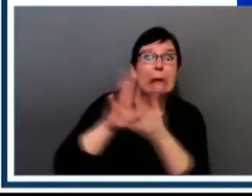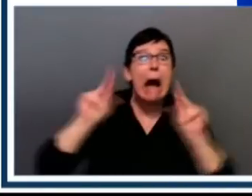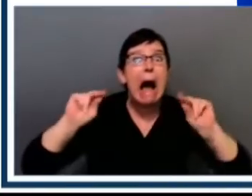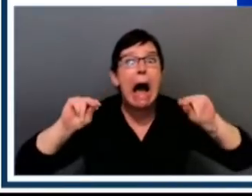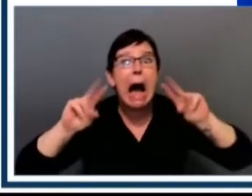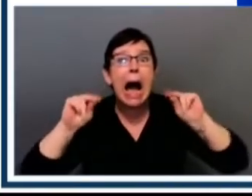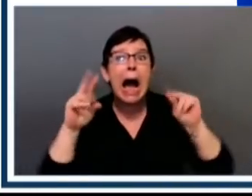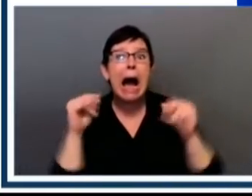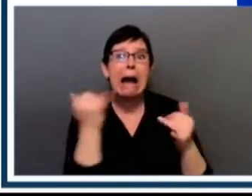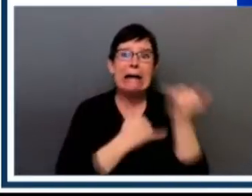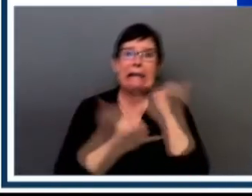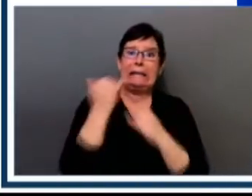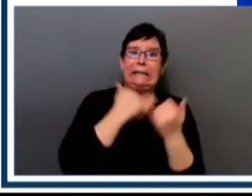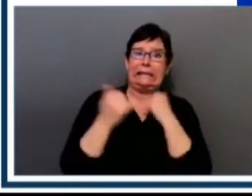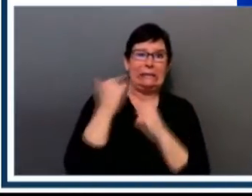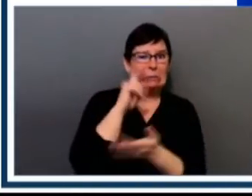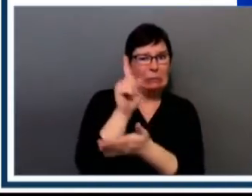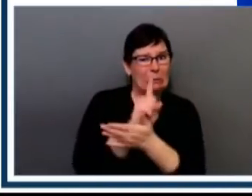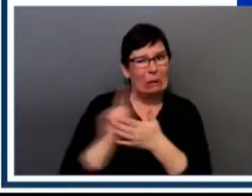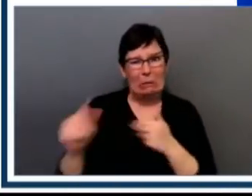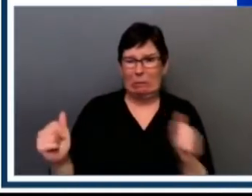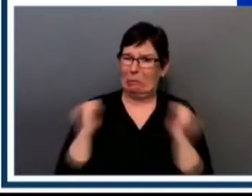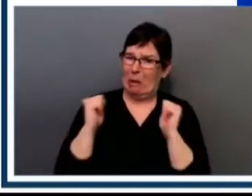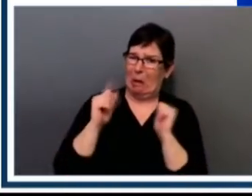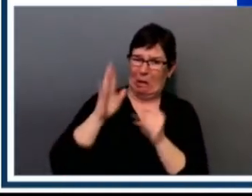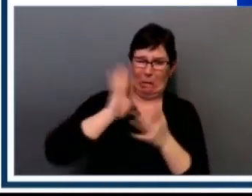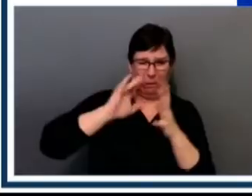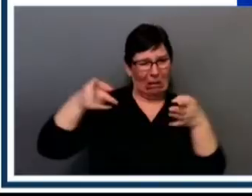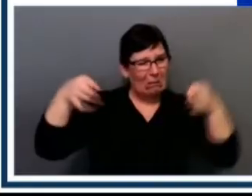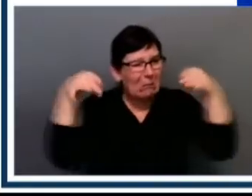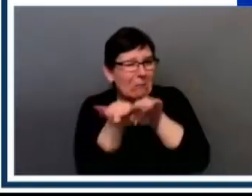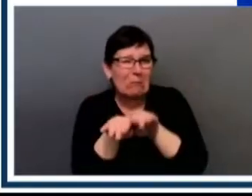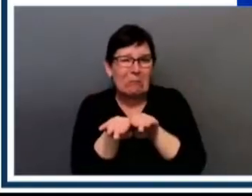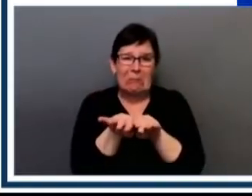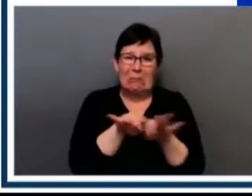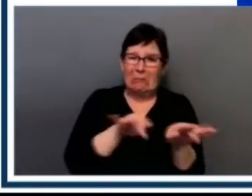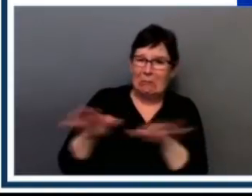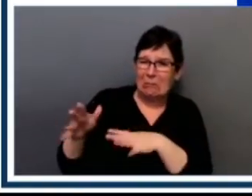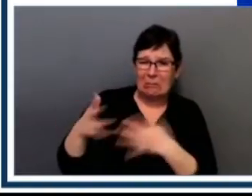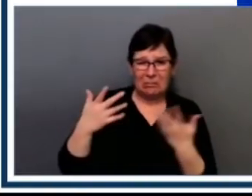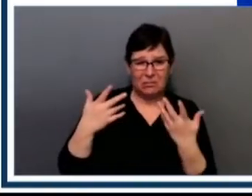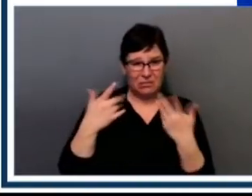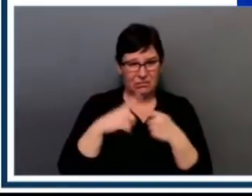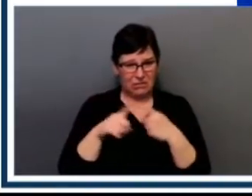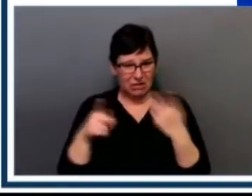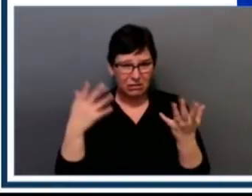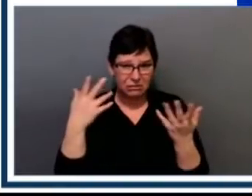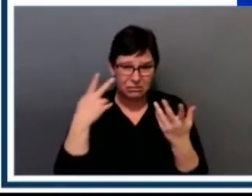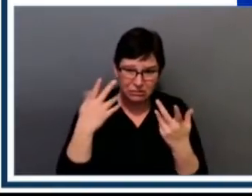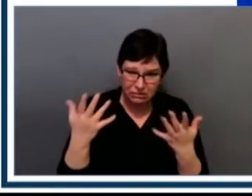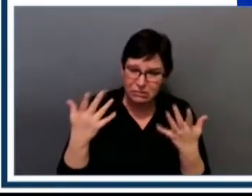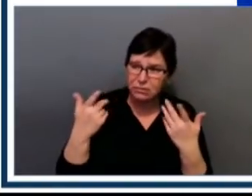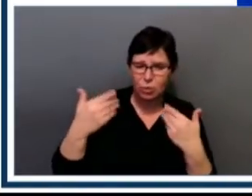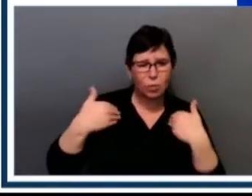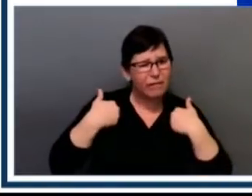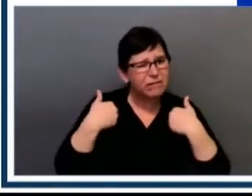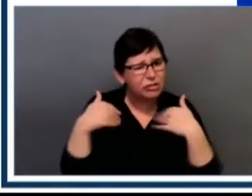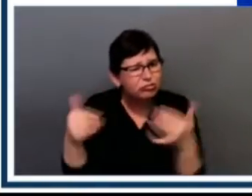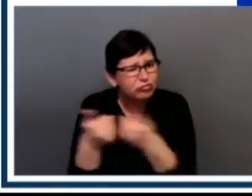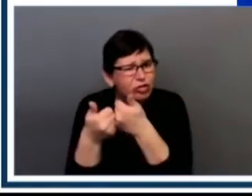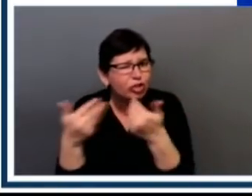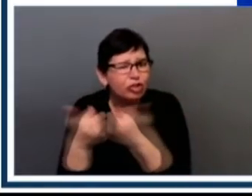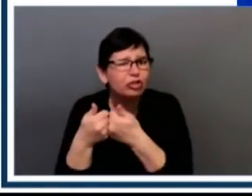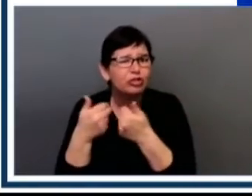challenges, but it's shown to be the right decision. A couple weeks ago now we loosened up again. So we're looking at what's happening in